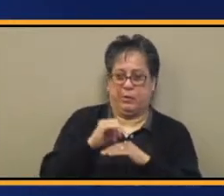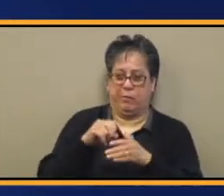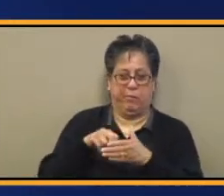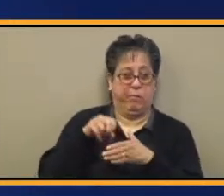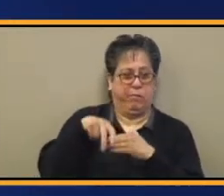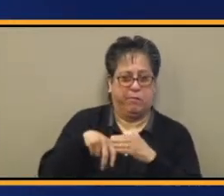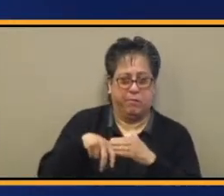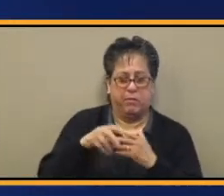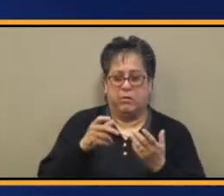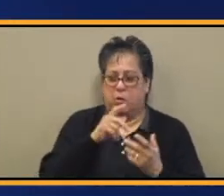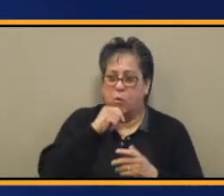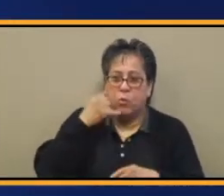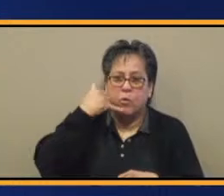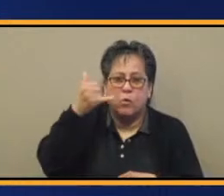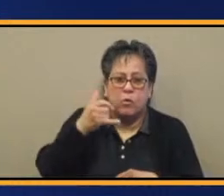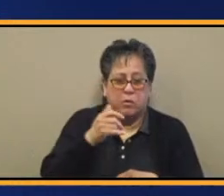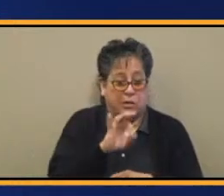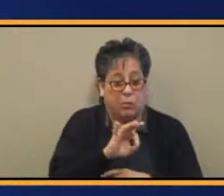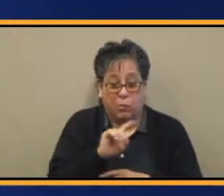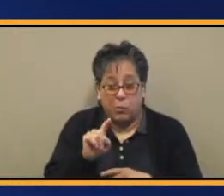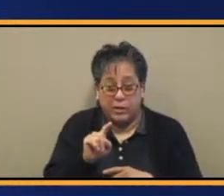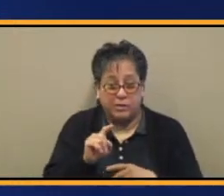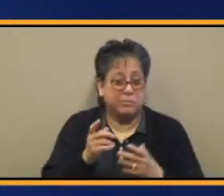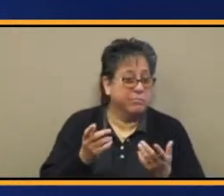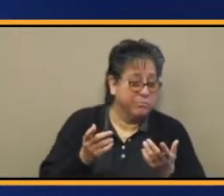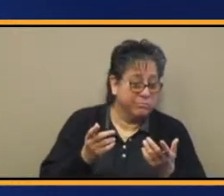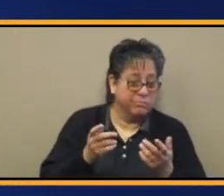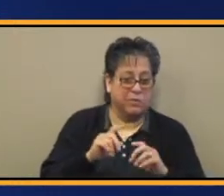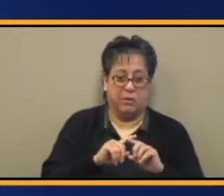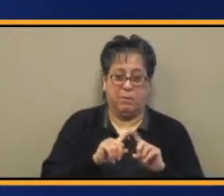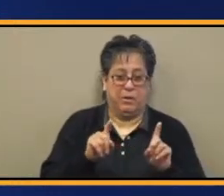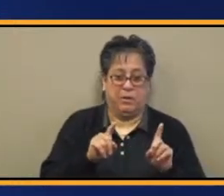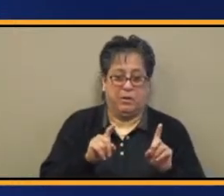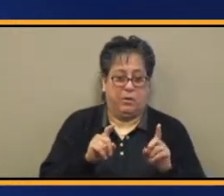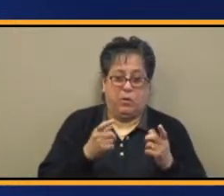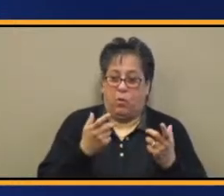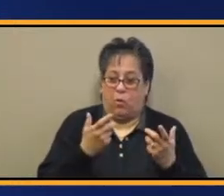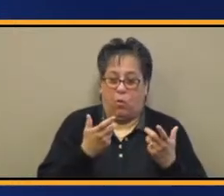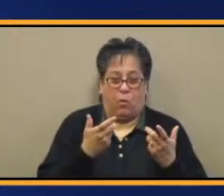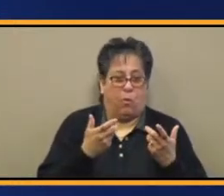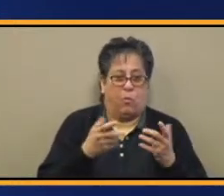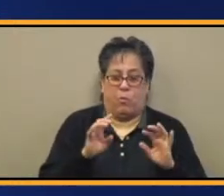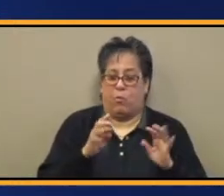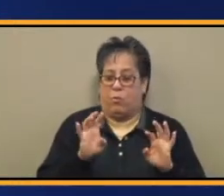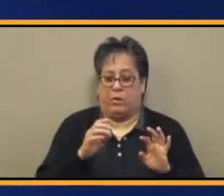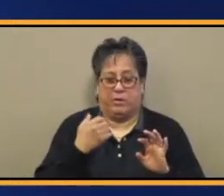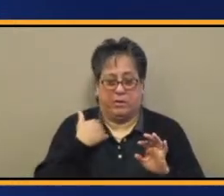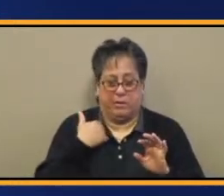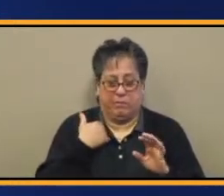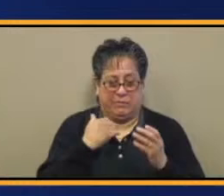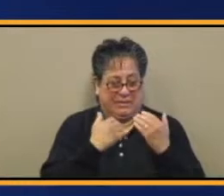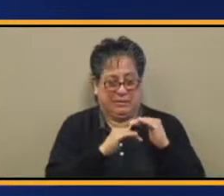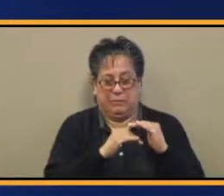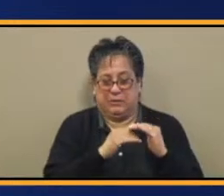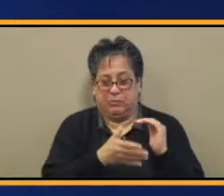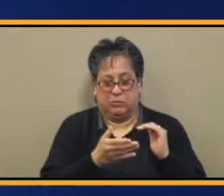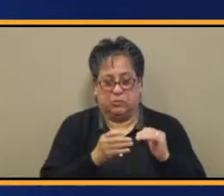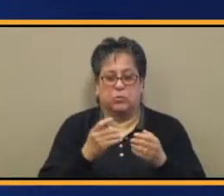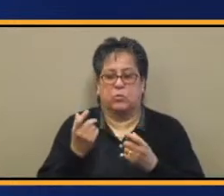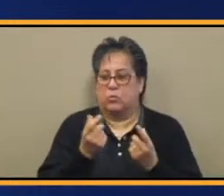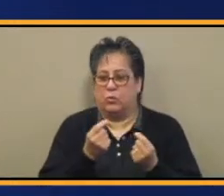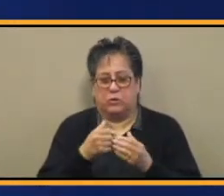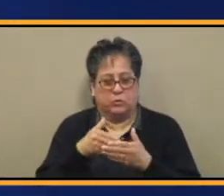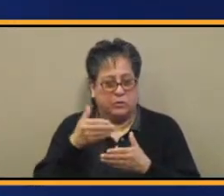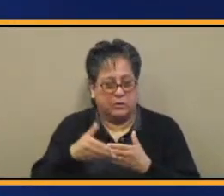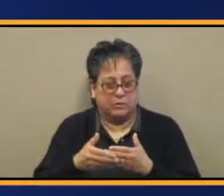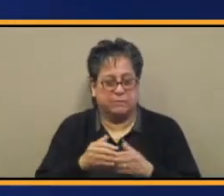happening. Who do you call? Well, folks may call 911, but you know, we're already pressed and taxed with limited resources, so what else can we do?